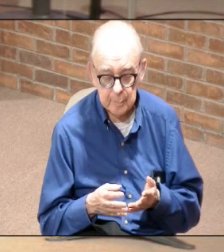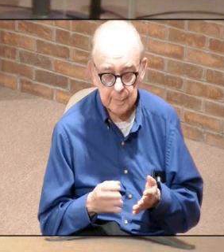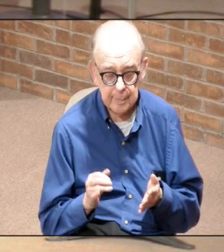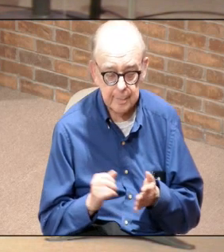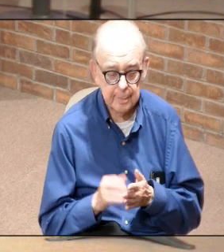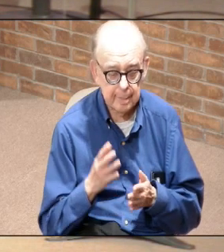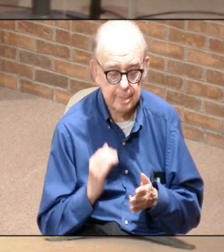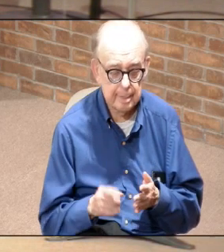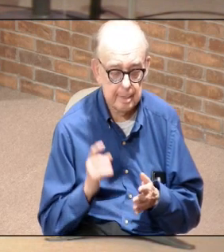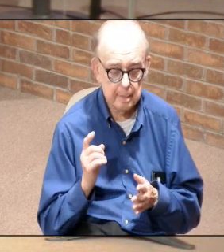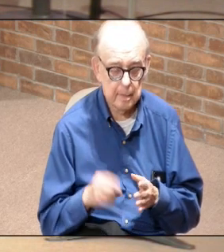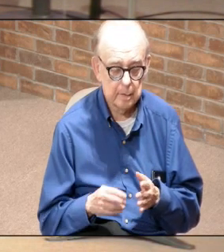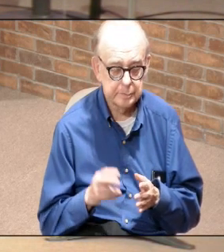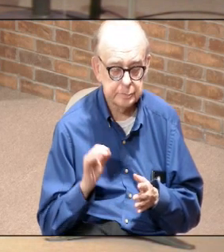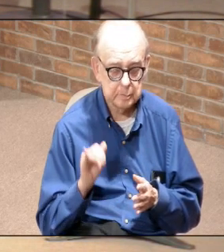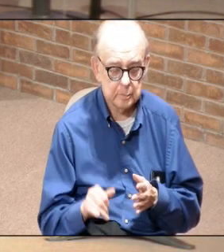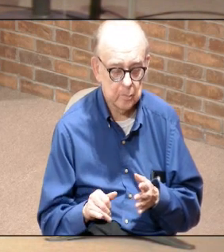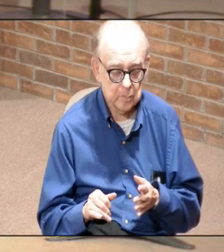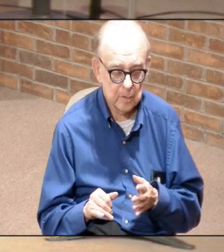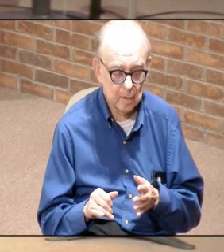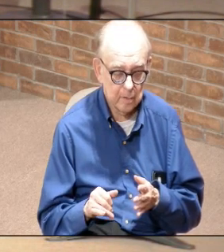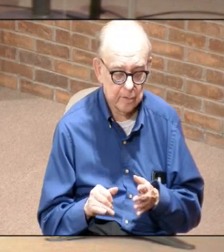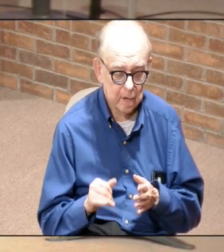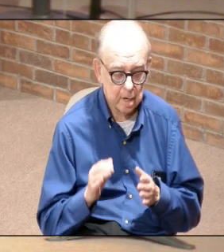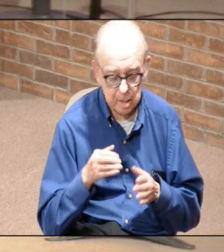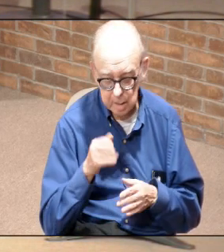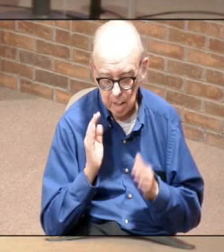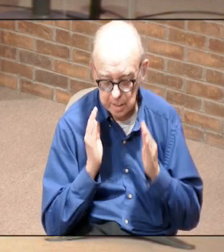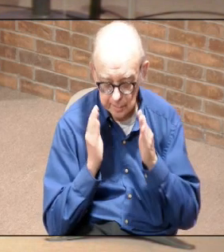And that's why we need to stay God-focused.